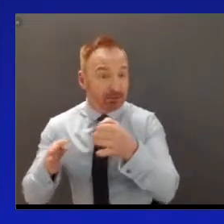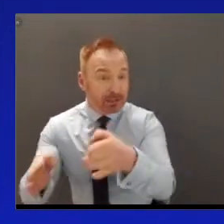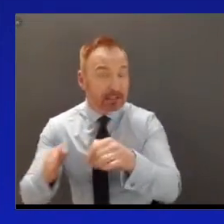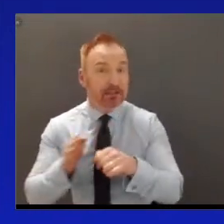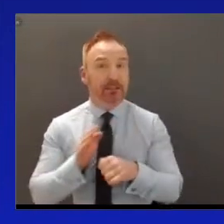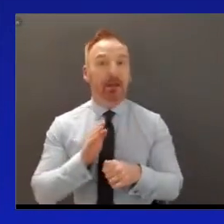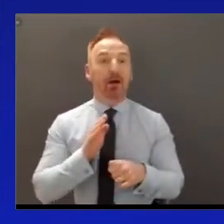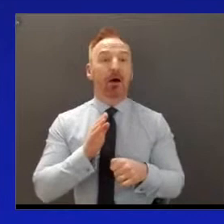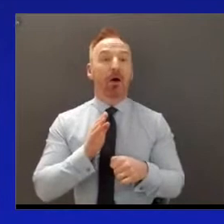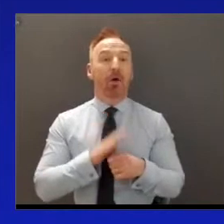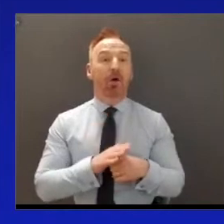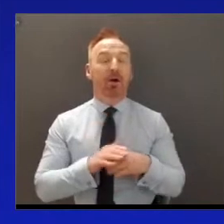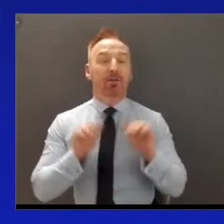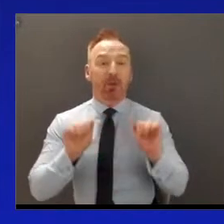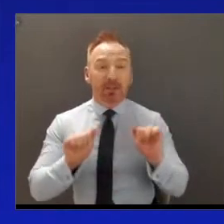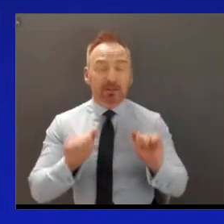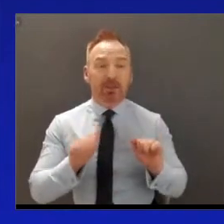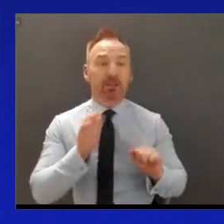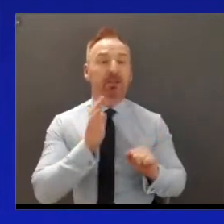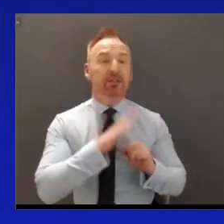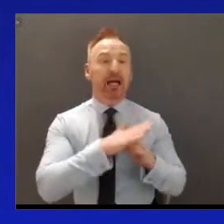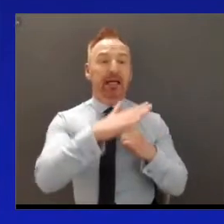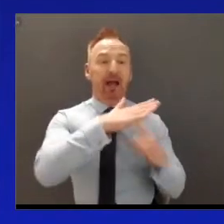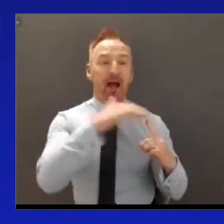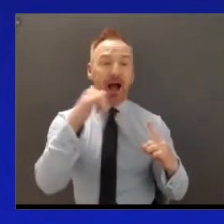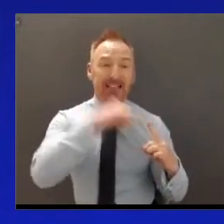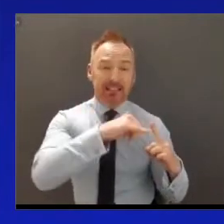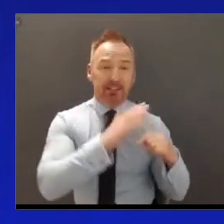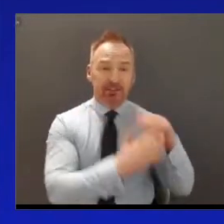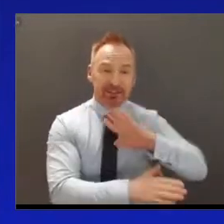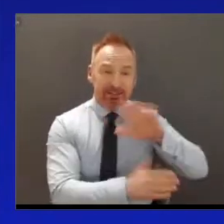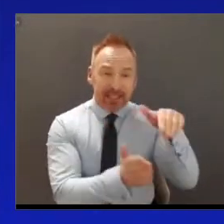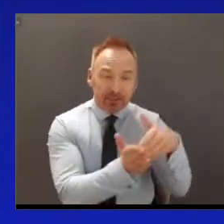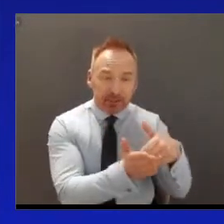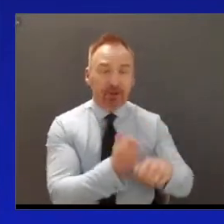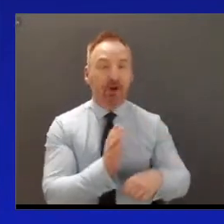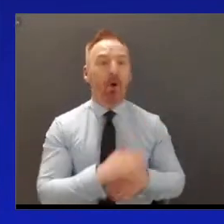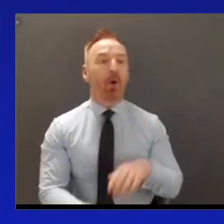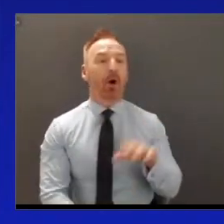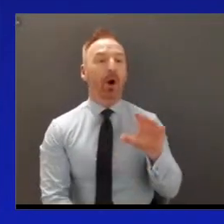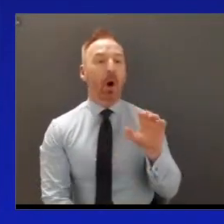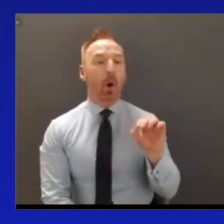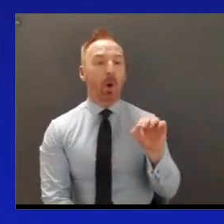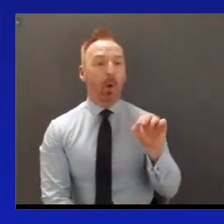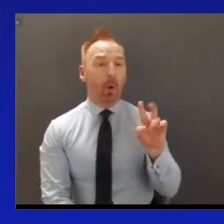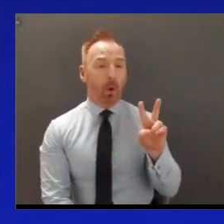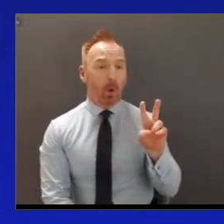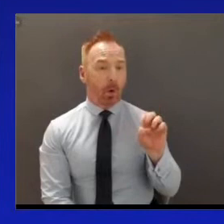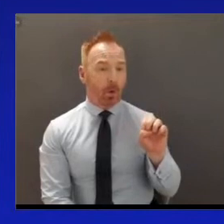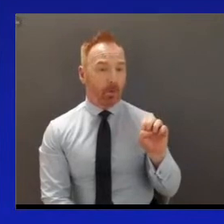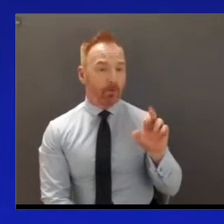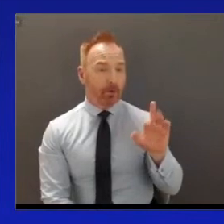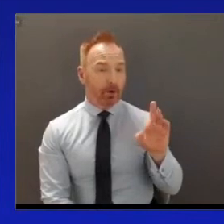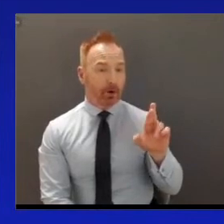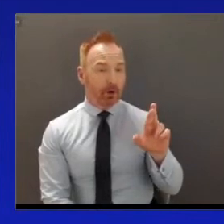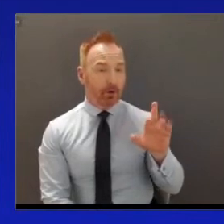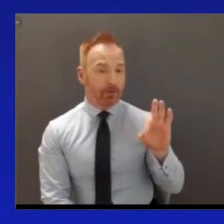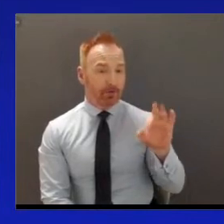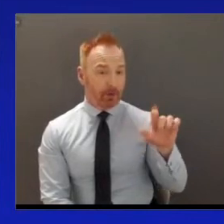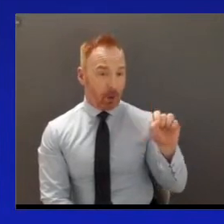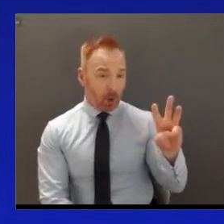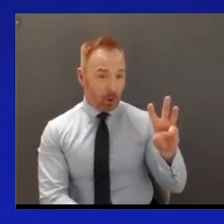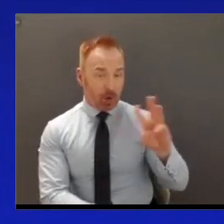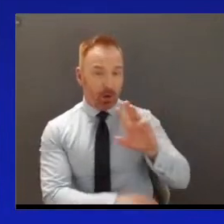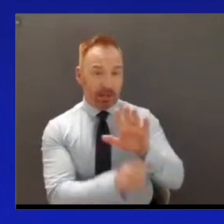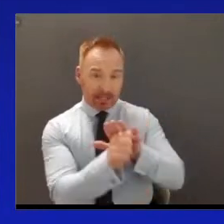sites and the isolation centers, and things are, our large shelters are managed very well. But how do